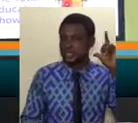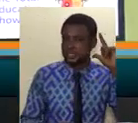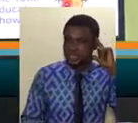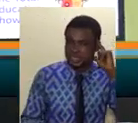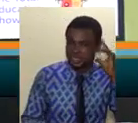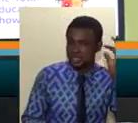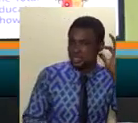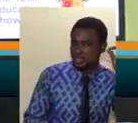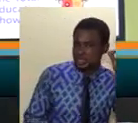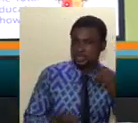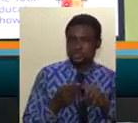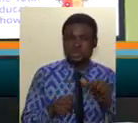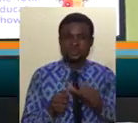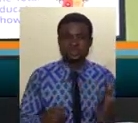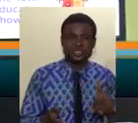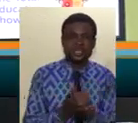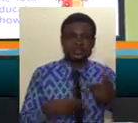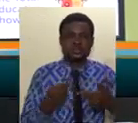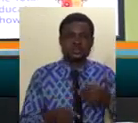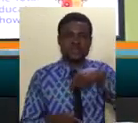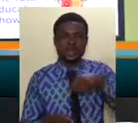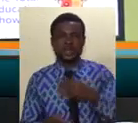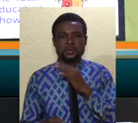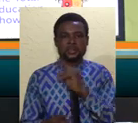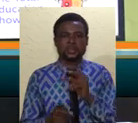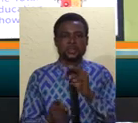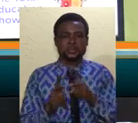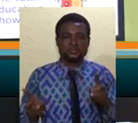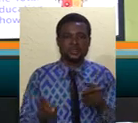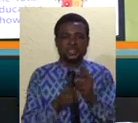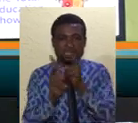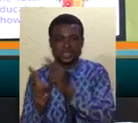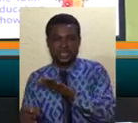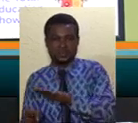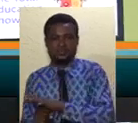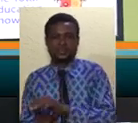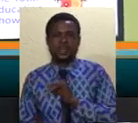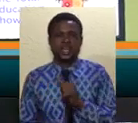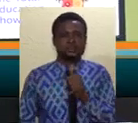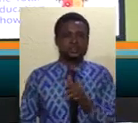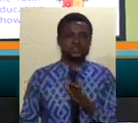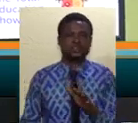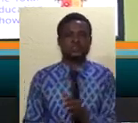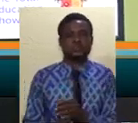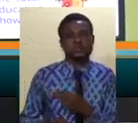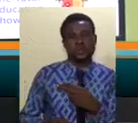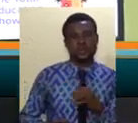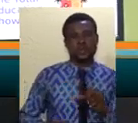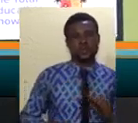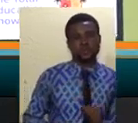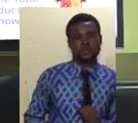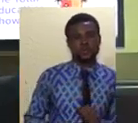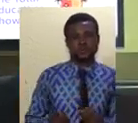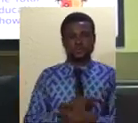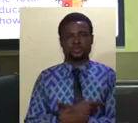people, please keep an eye. Keep a very listening ear to everything that goes around. Be observant and be very